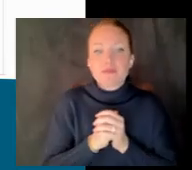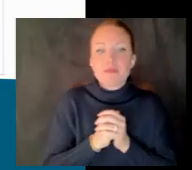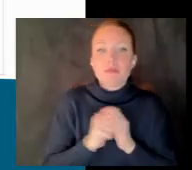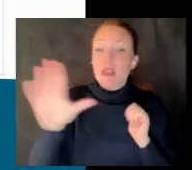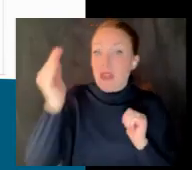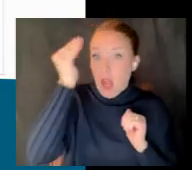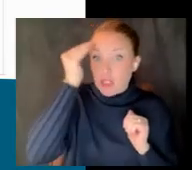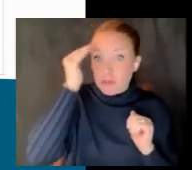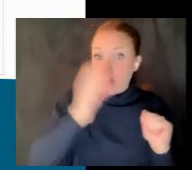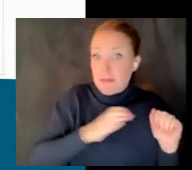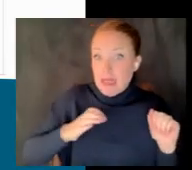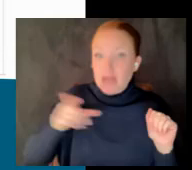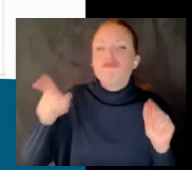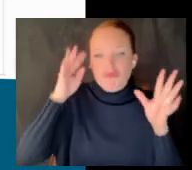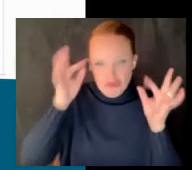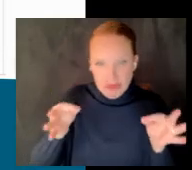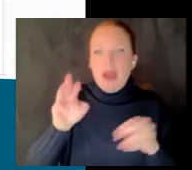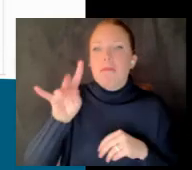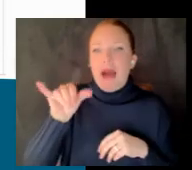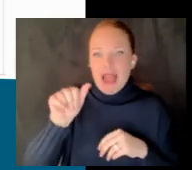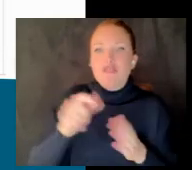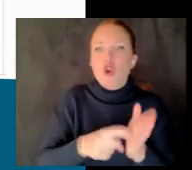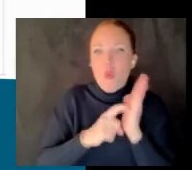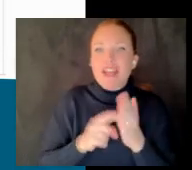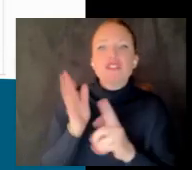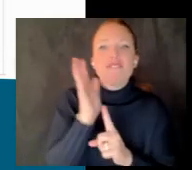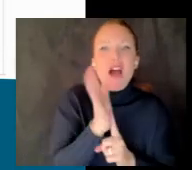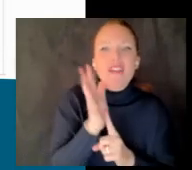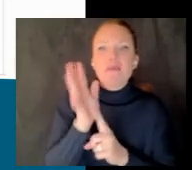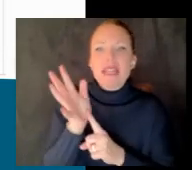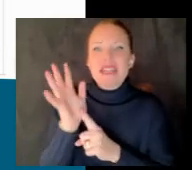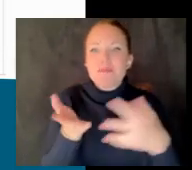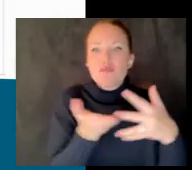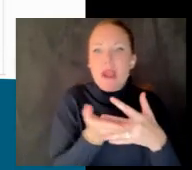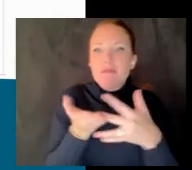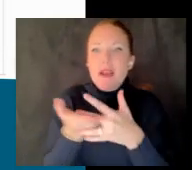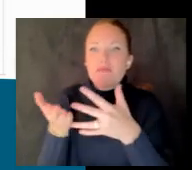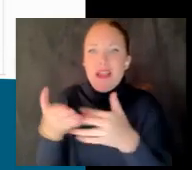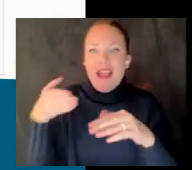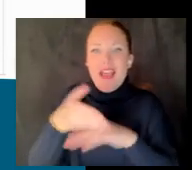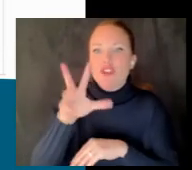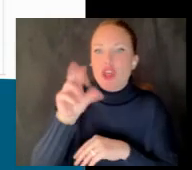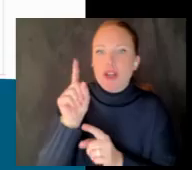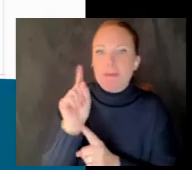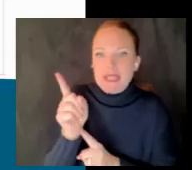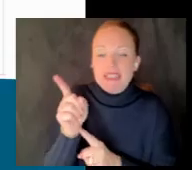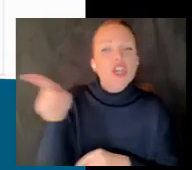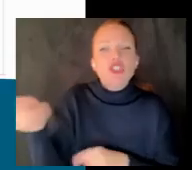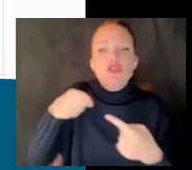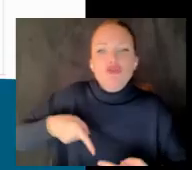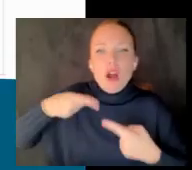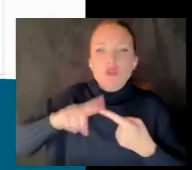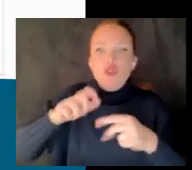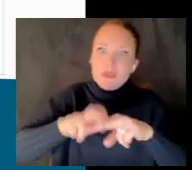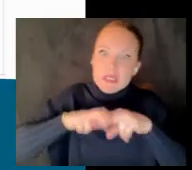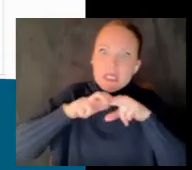knowledgeable committee determined that Maya required a 5-minute break after 30 minutes of testing due to her difficulties sitting for long periods